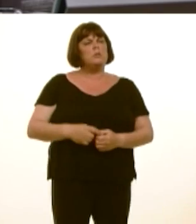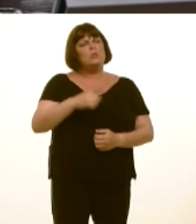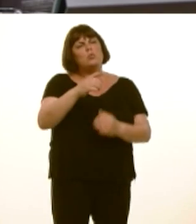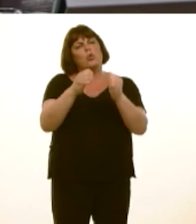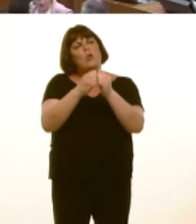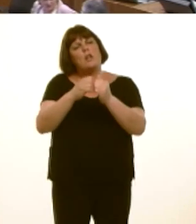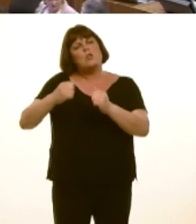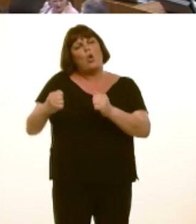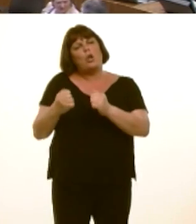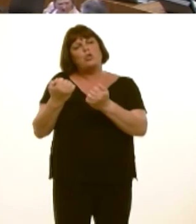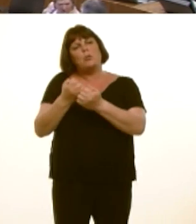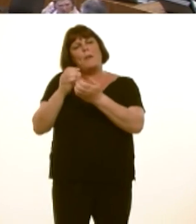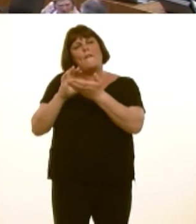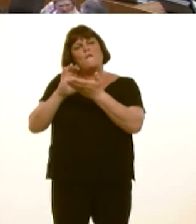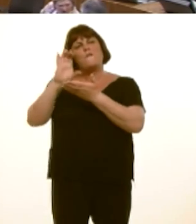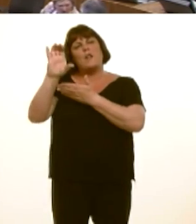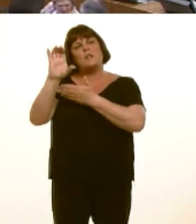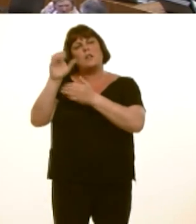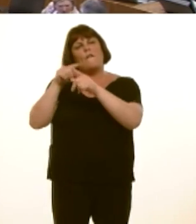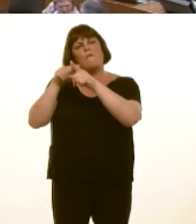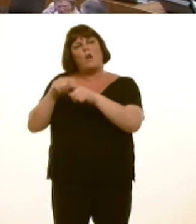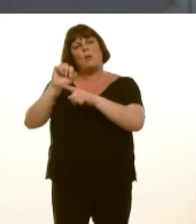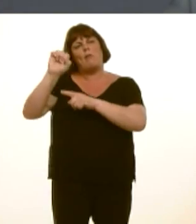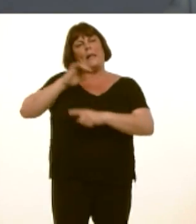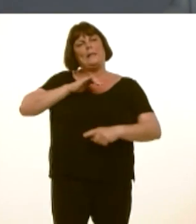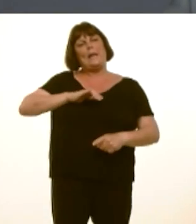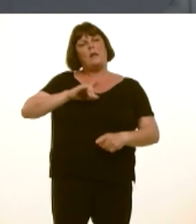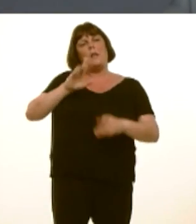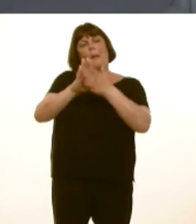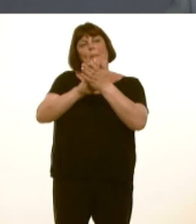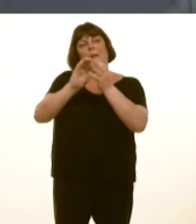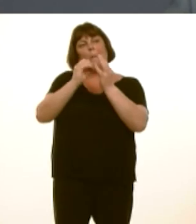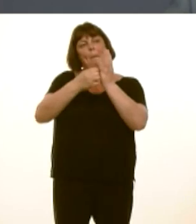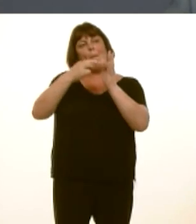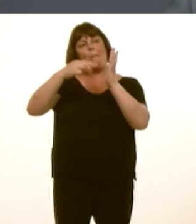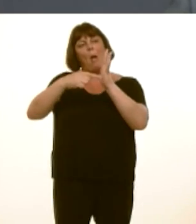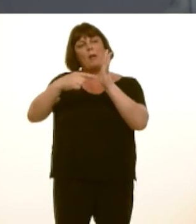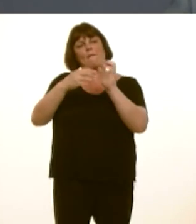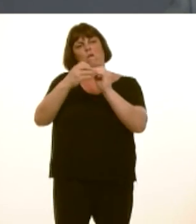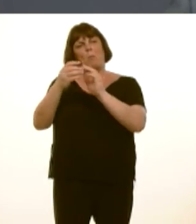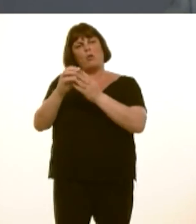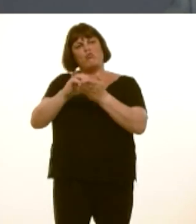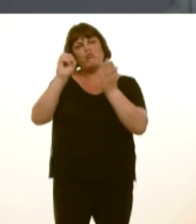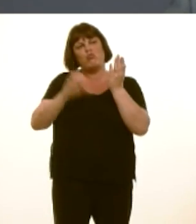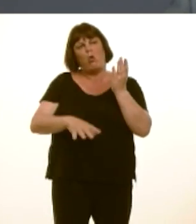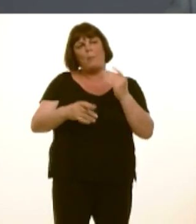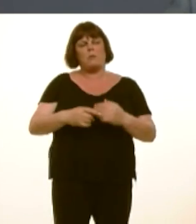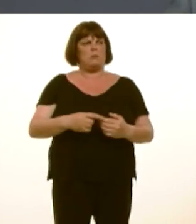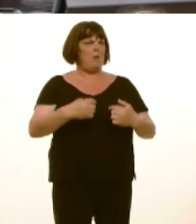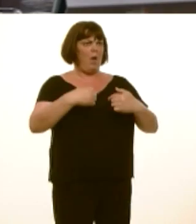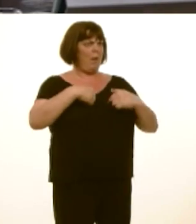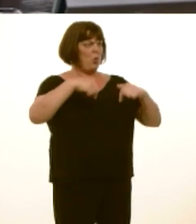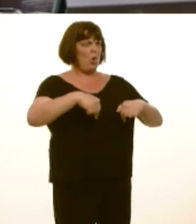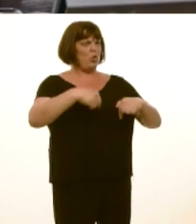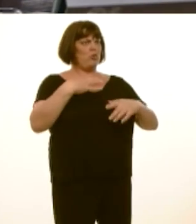should be funded according to need and that Barnet therefore needs to go? First Minister, I am here to speak on behalf of